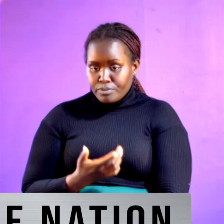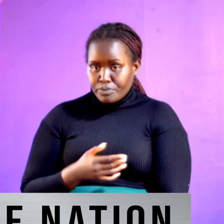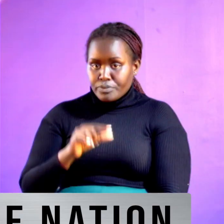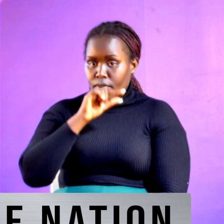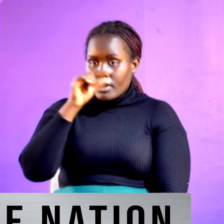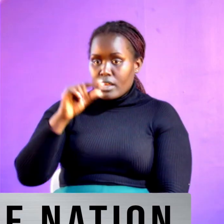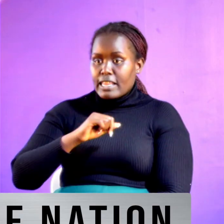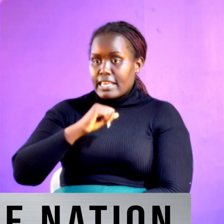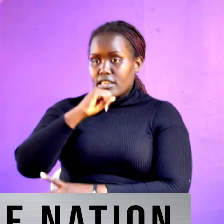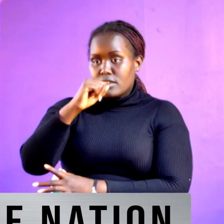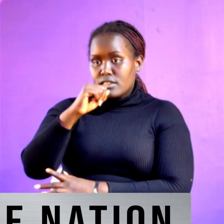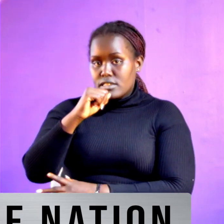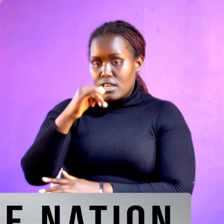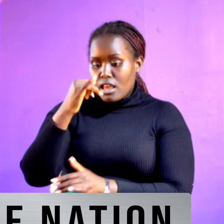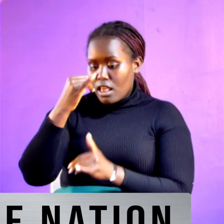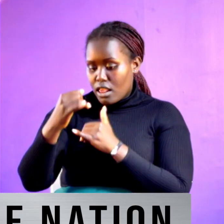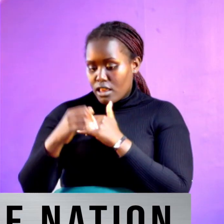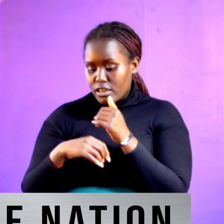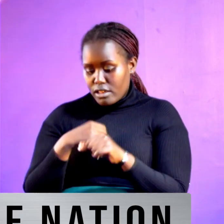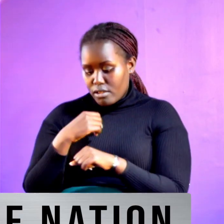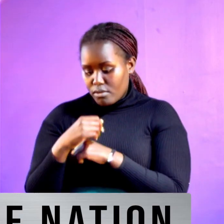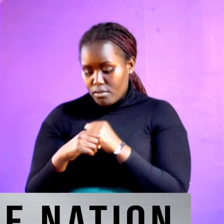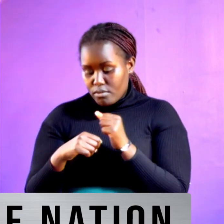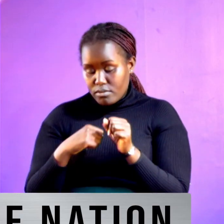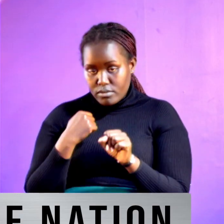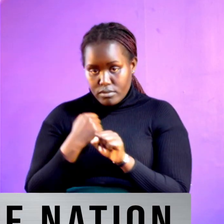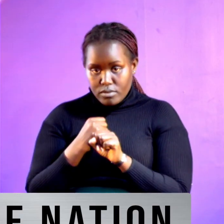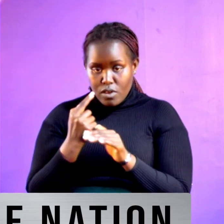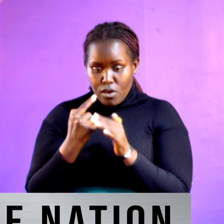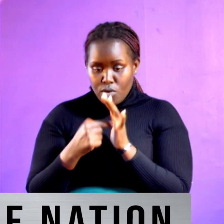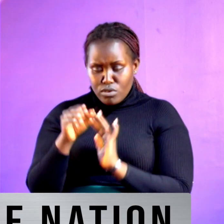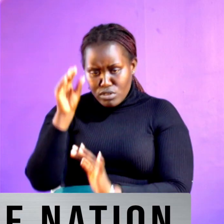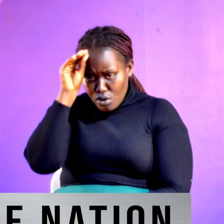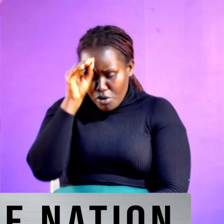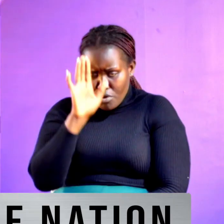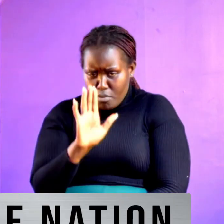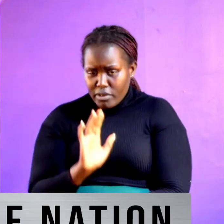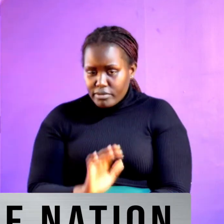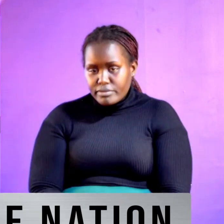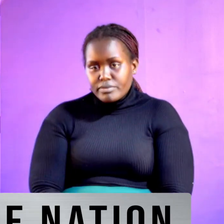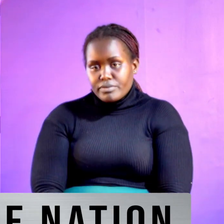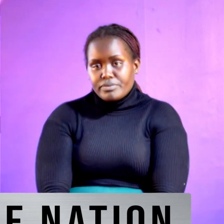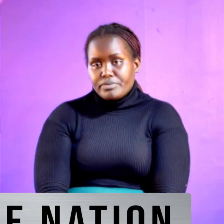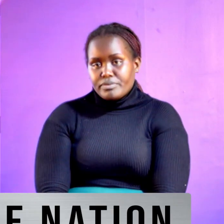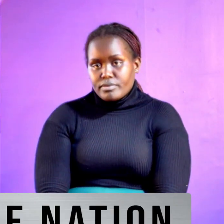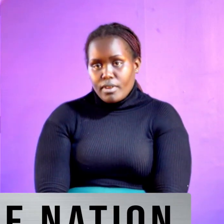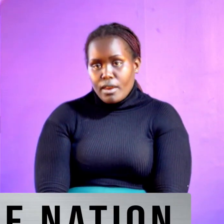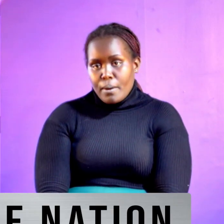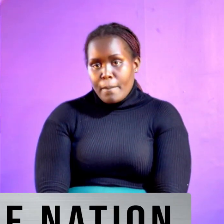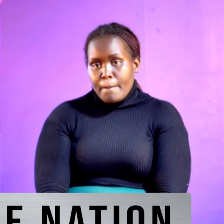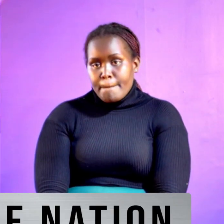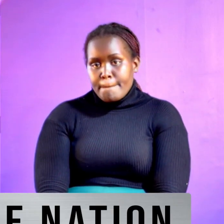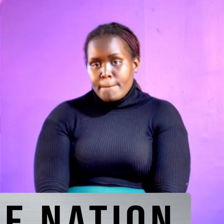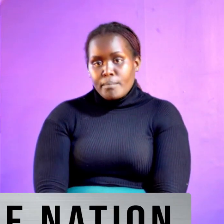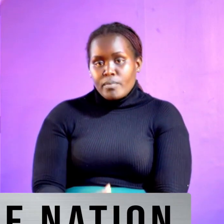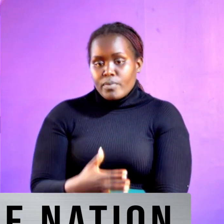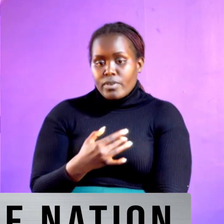Z uprising last year. What's your opinion? One to mention is